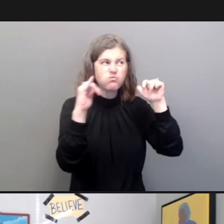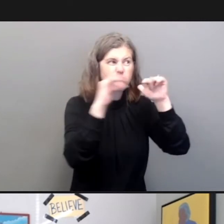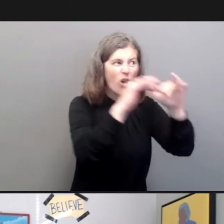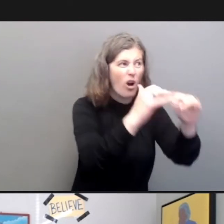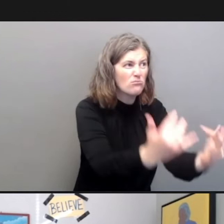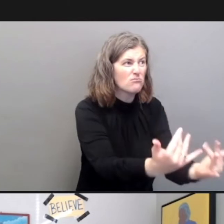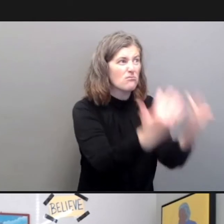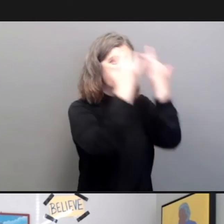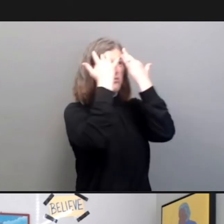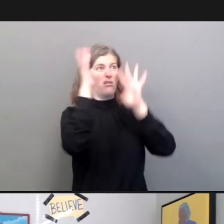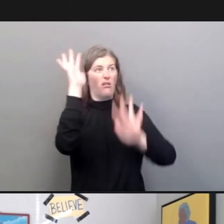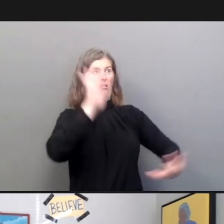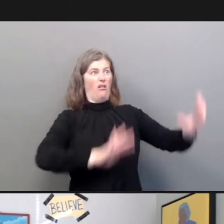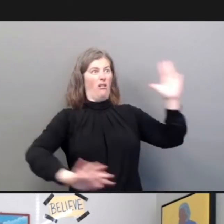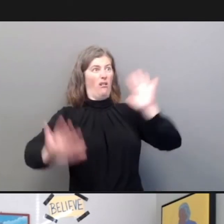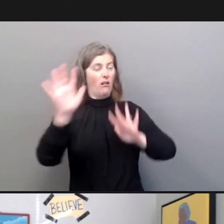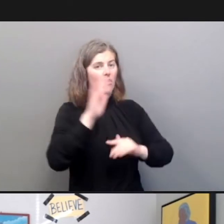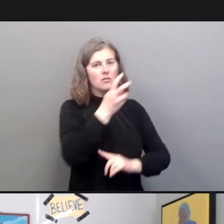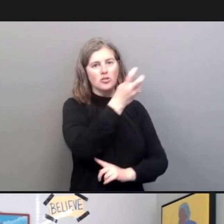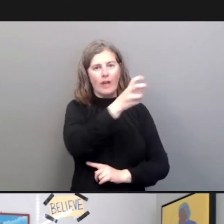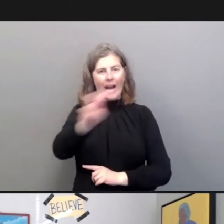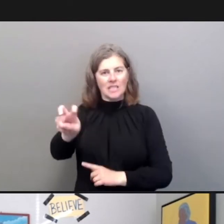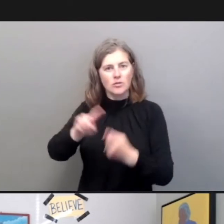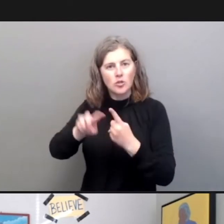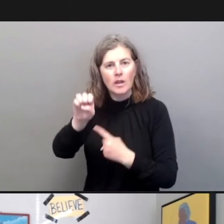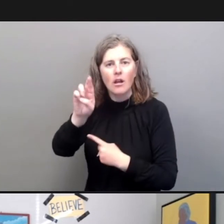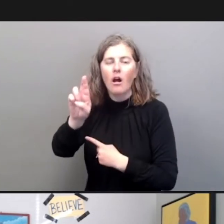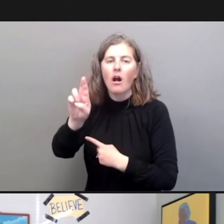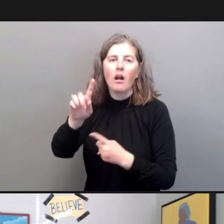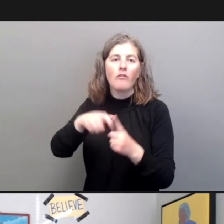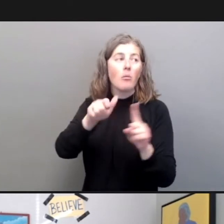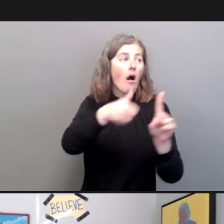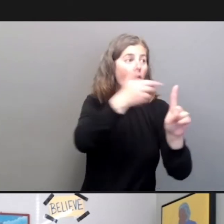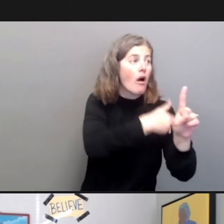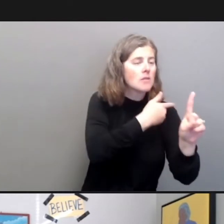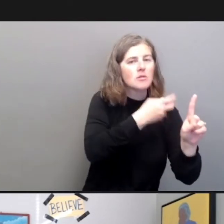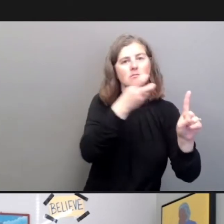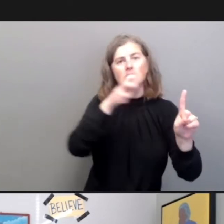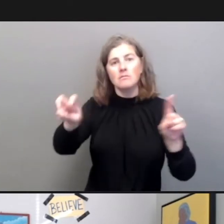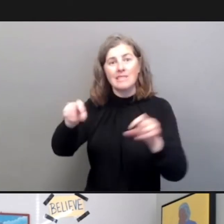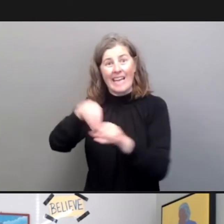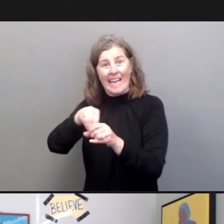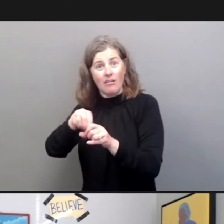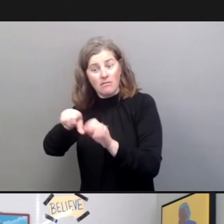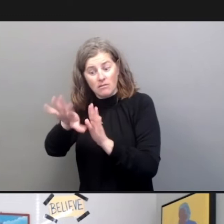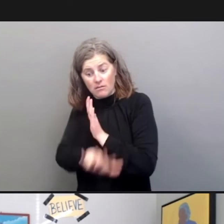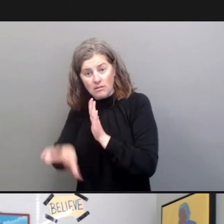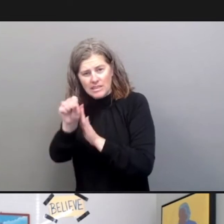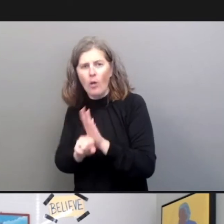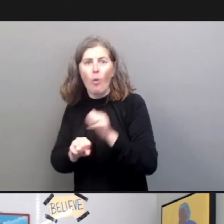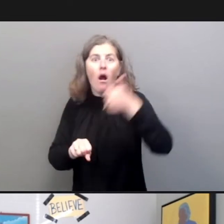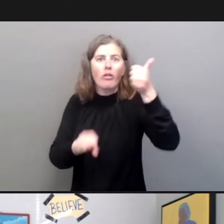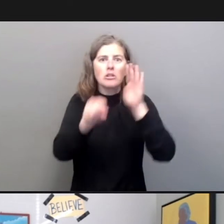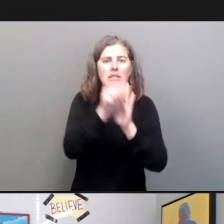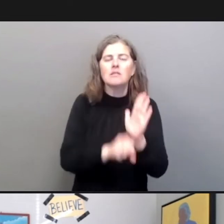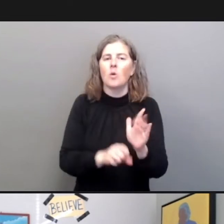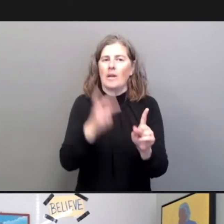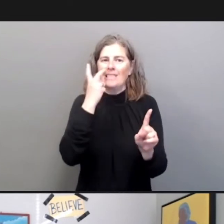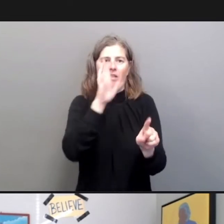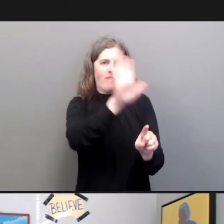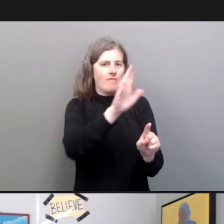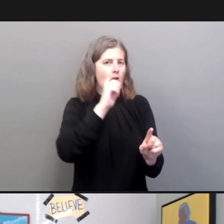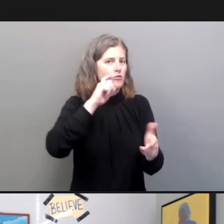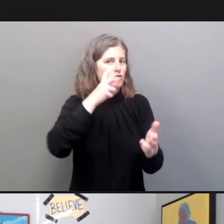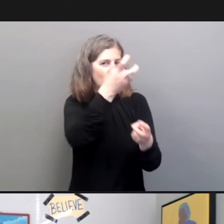transfers from their ER to other hospitals, either in-state or out, goes way up. And we did see that actually late